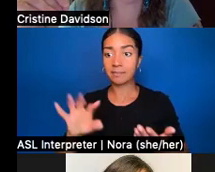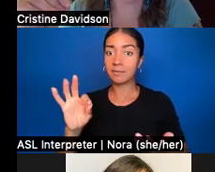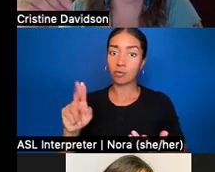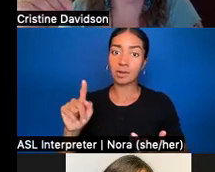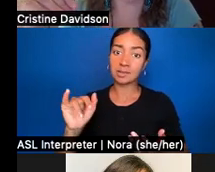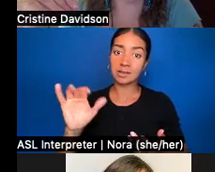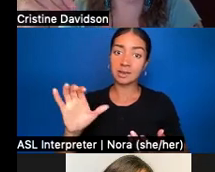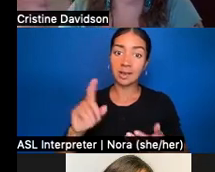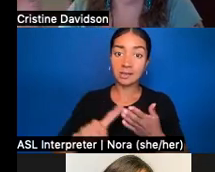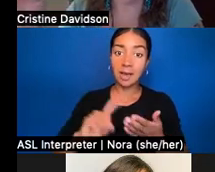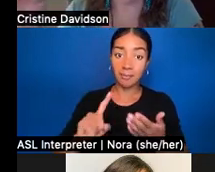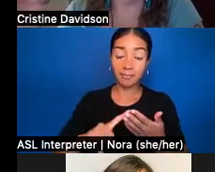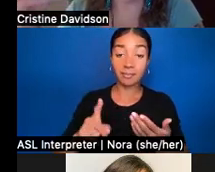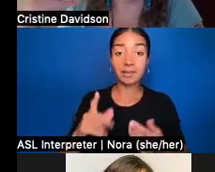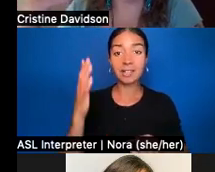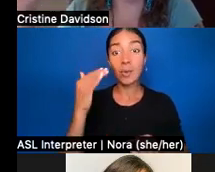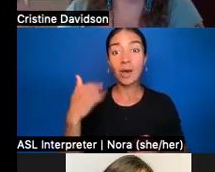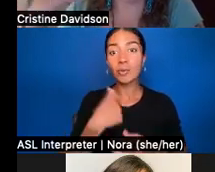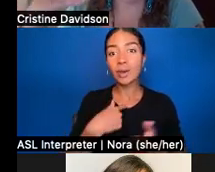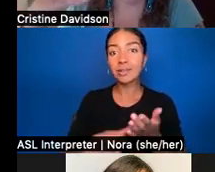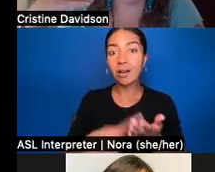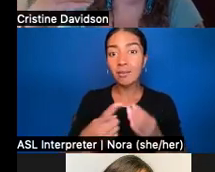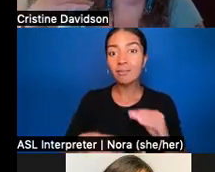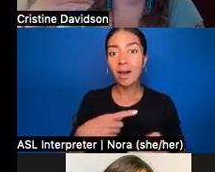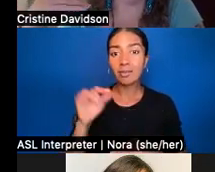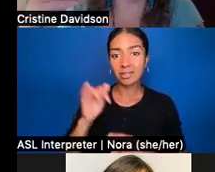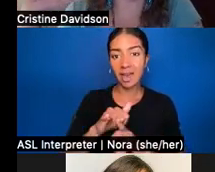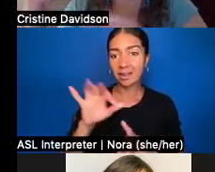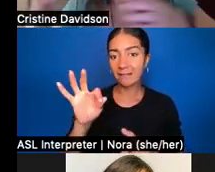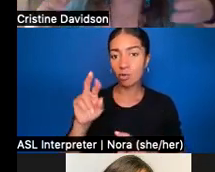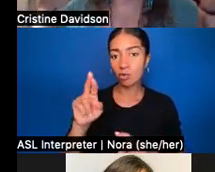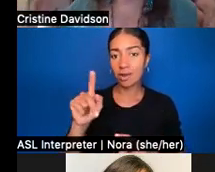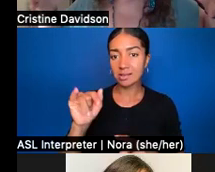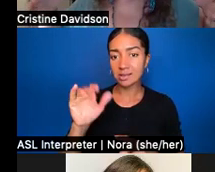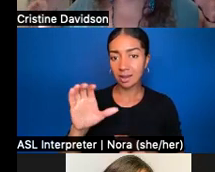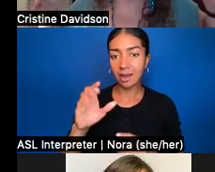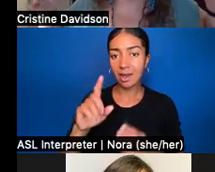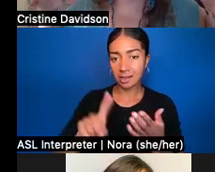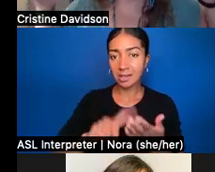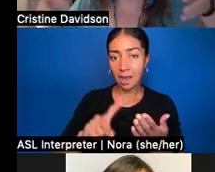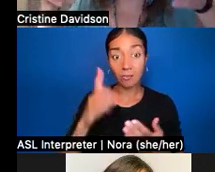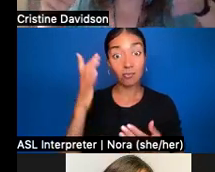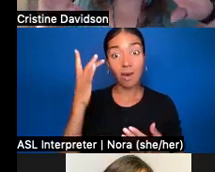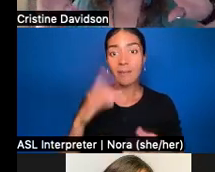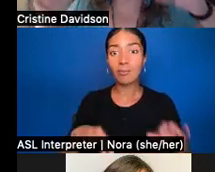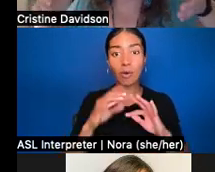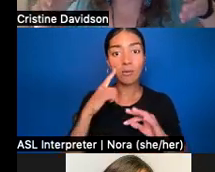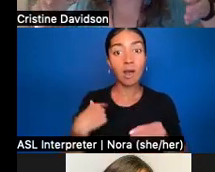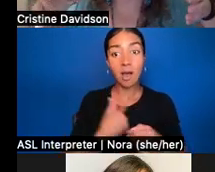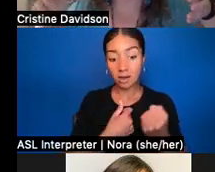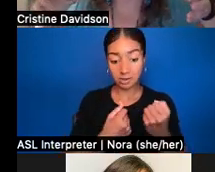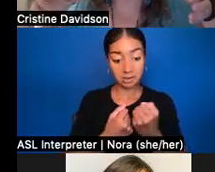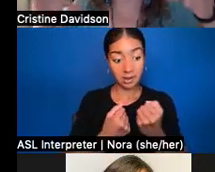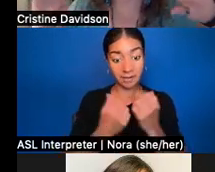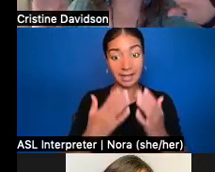the forensic exam, because it's helpful for us as advocates to understand how detailed that little cardboard